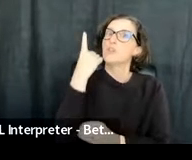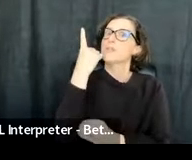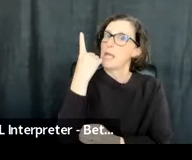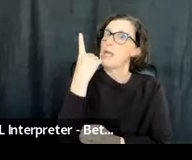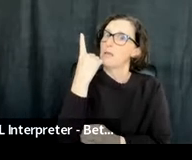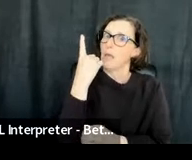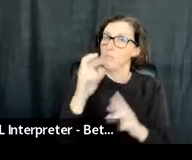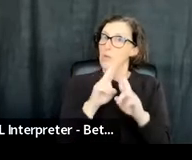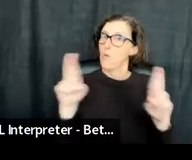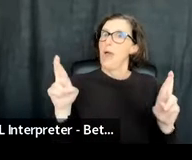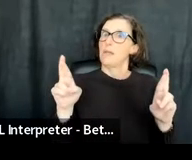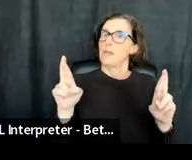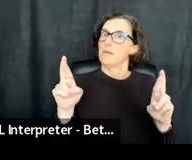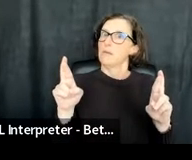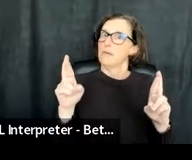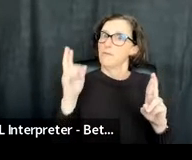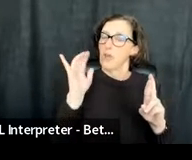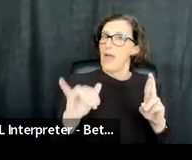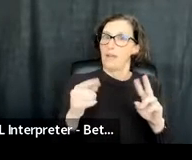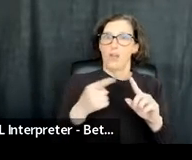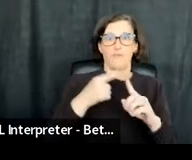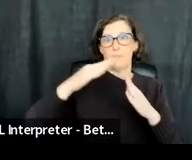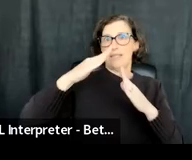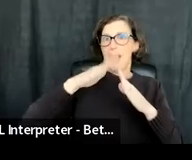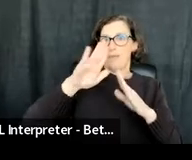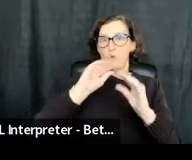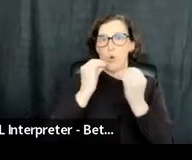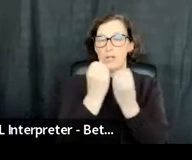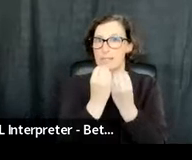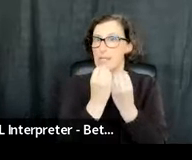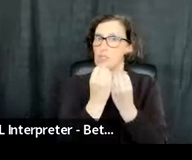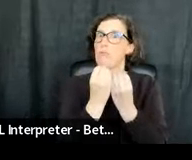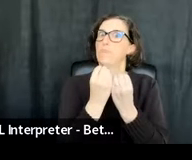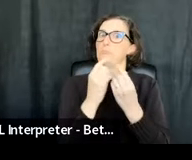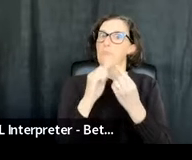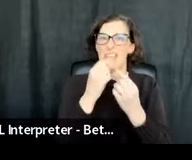seminar, all the way to the top of the organization and across the organization.